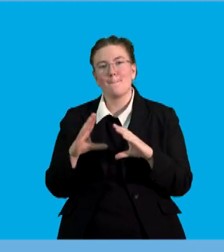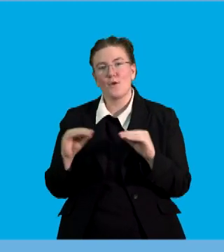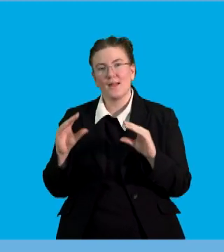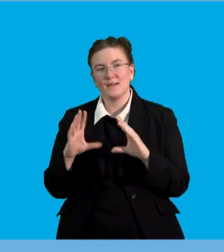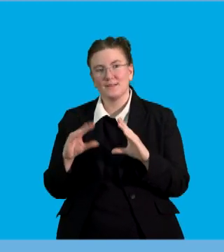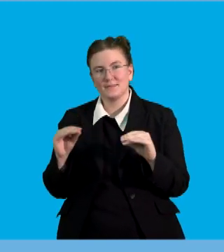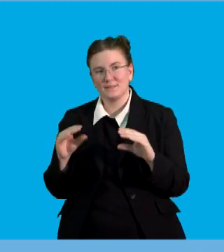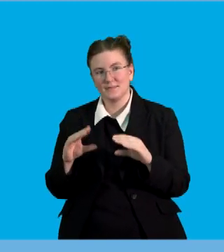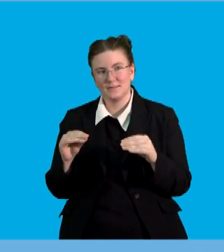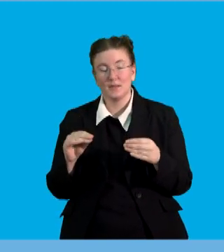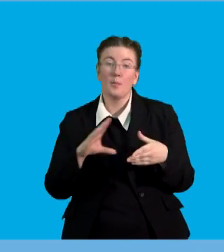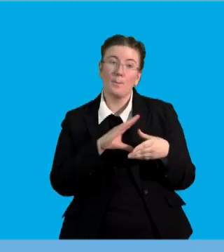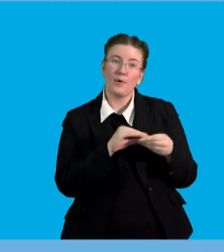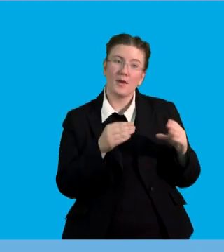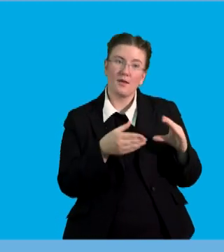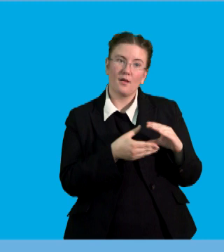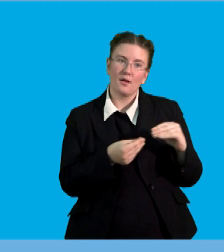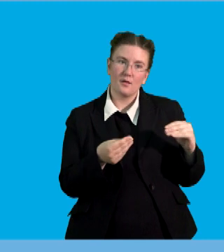density? That would be the brick